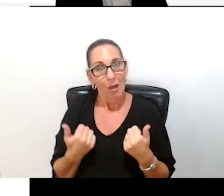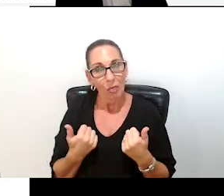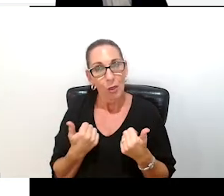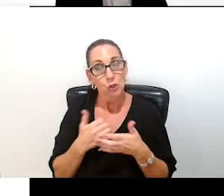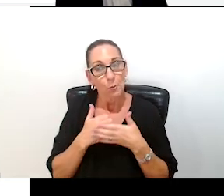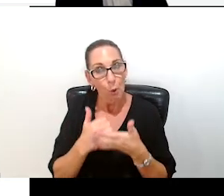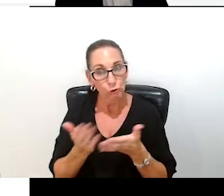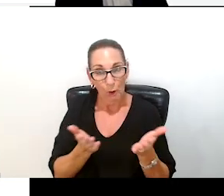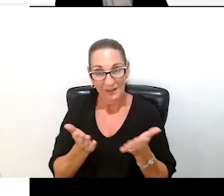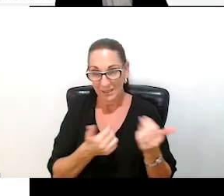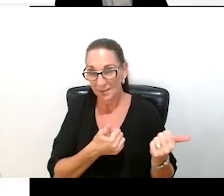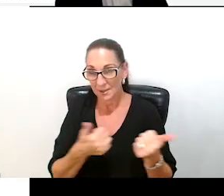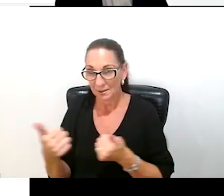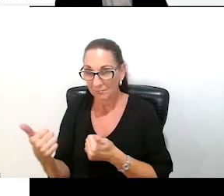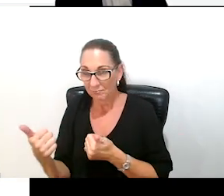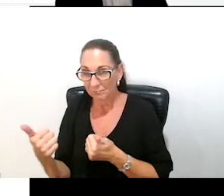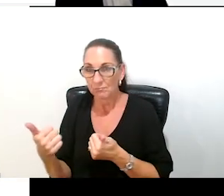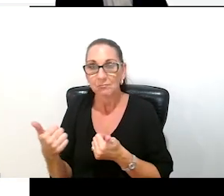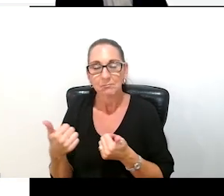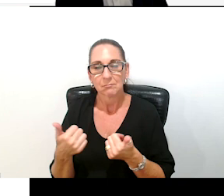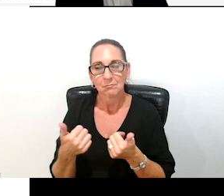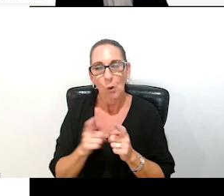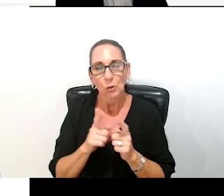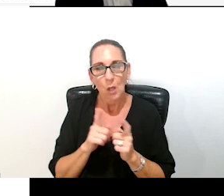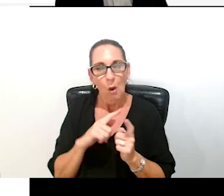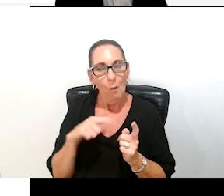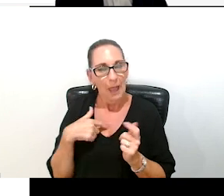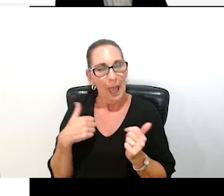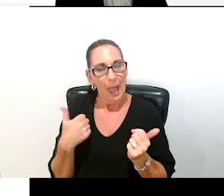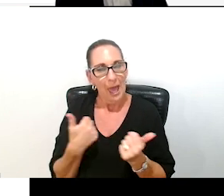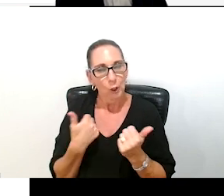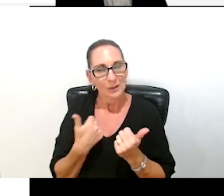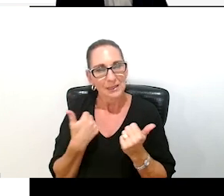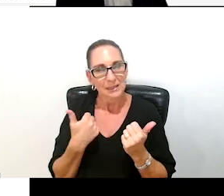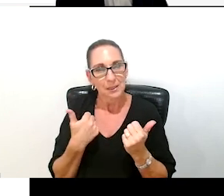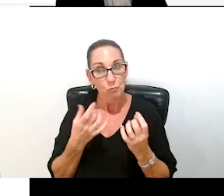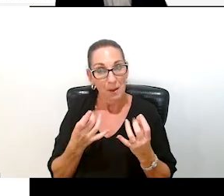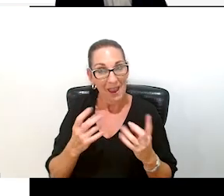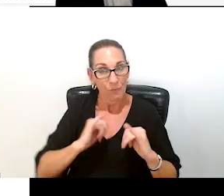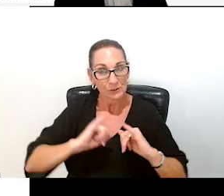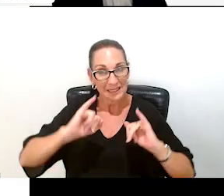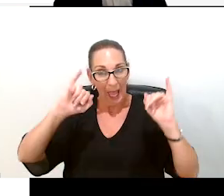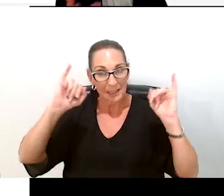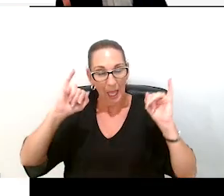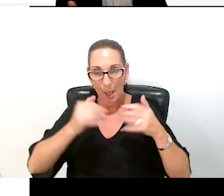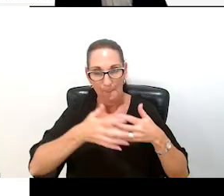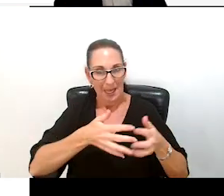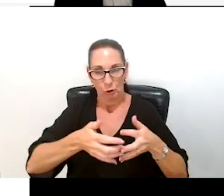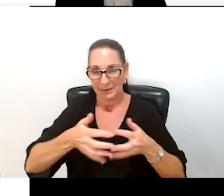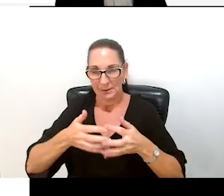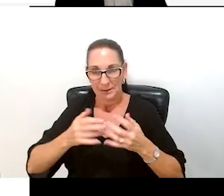are working, and that we have adequate disaster preparedness and management. And